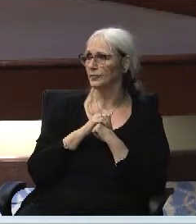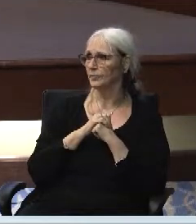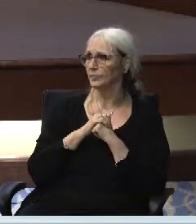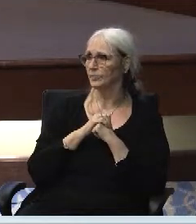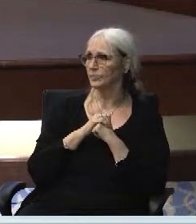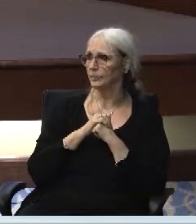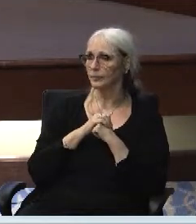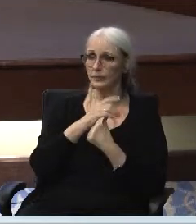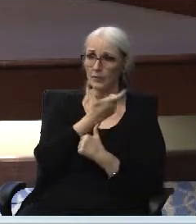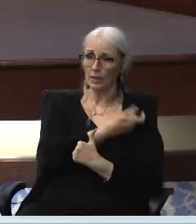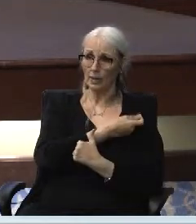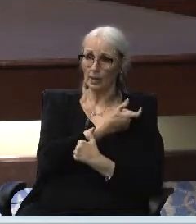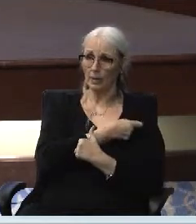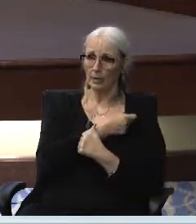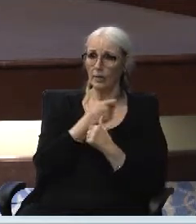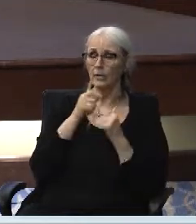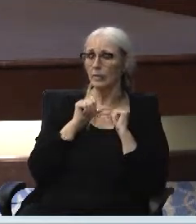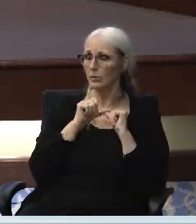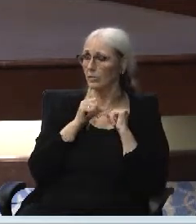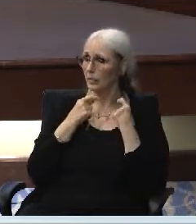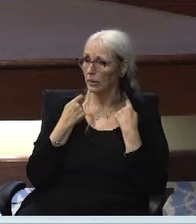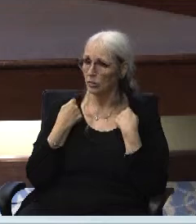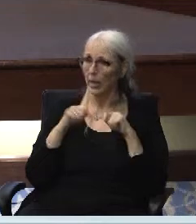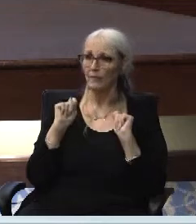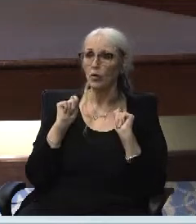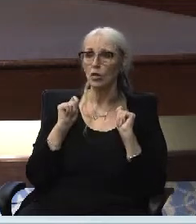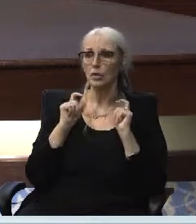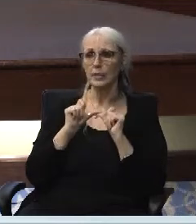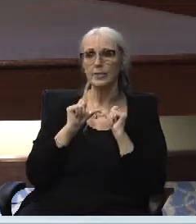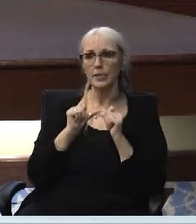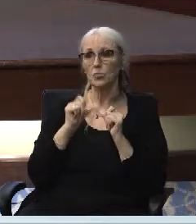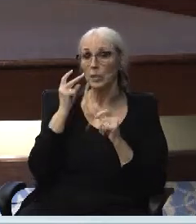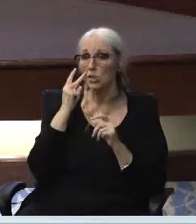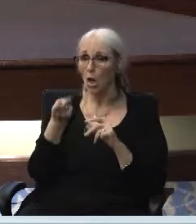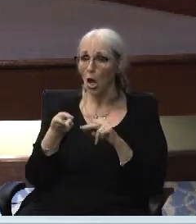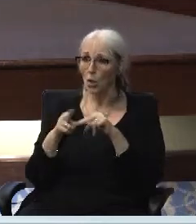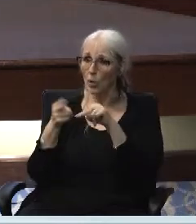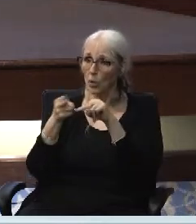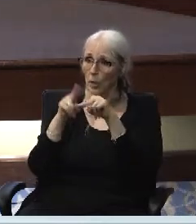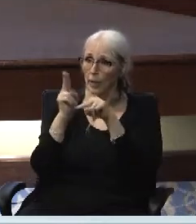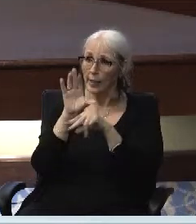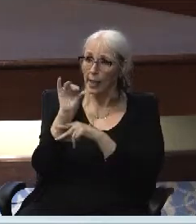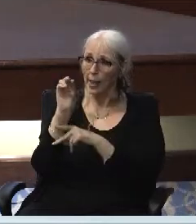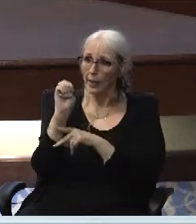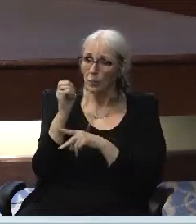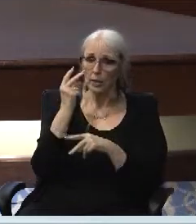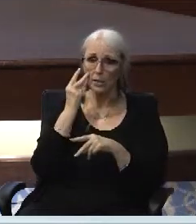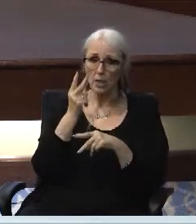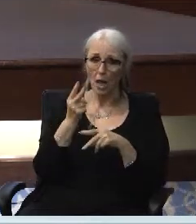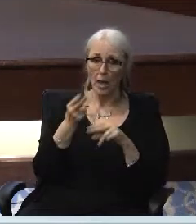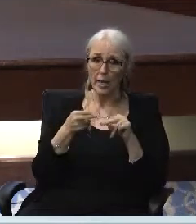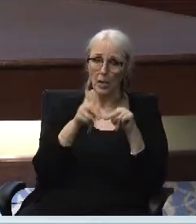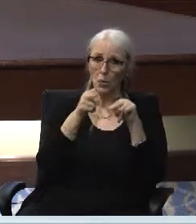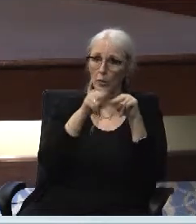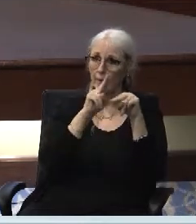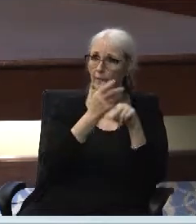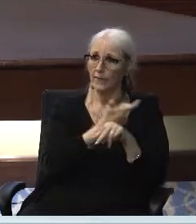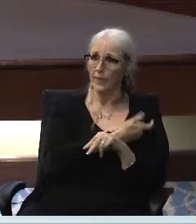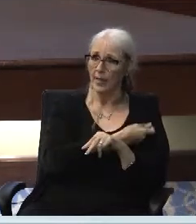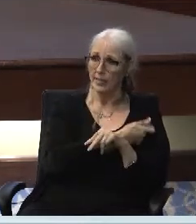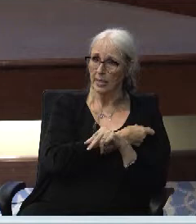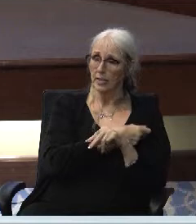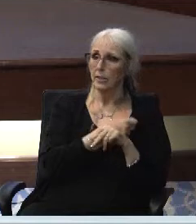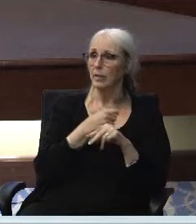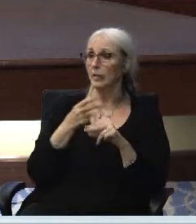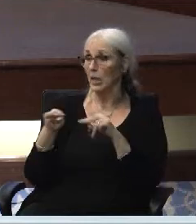Our vaccination efforts continue, and as we saw an increase in cases, we began to see an increase in vaccine uptake. This increase was